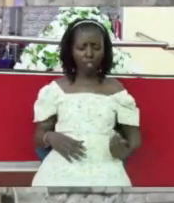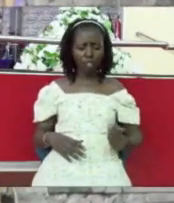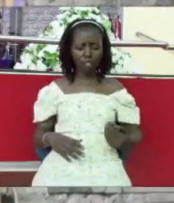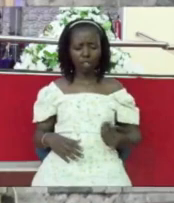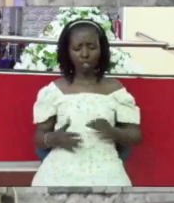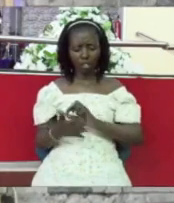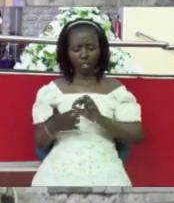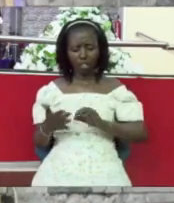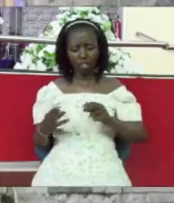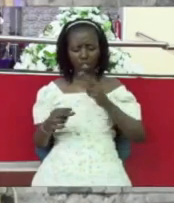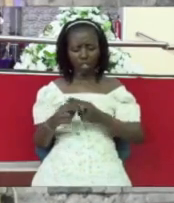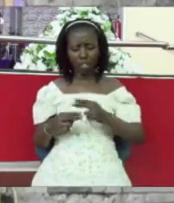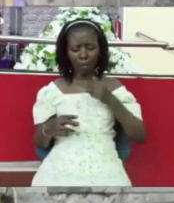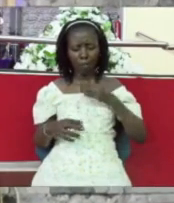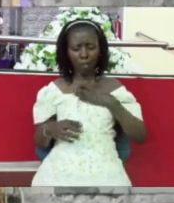Write my name in the book of life.